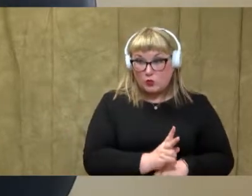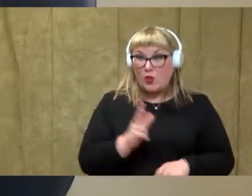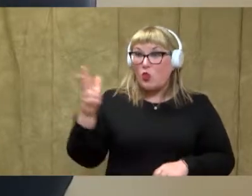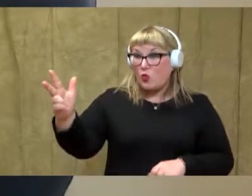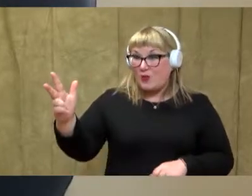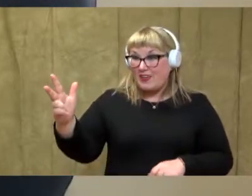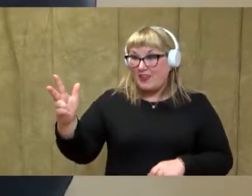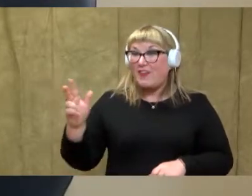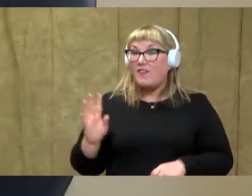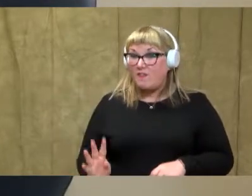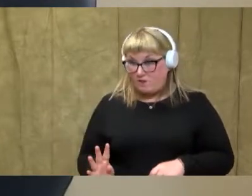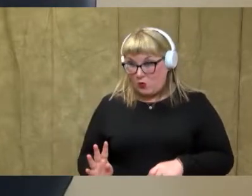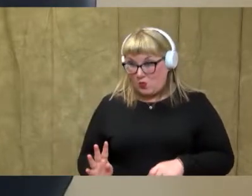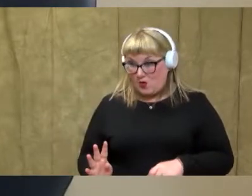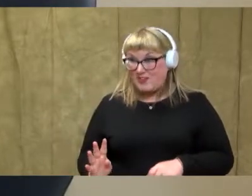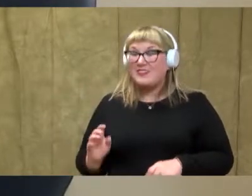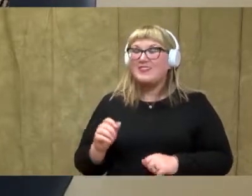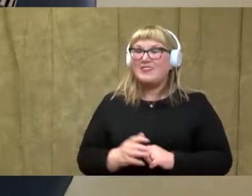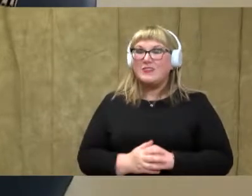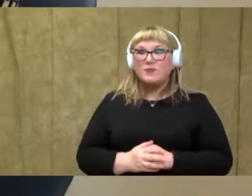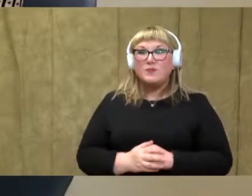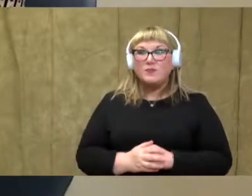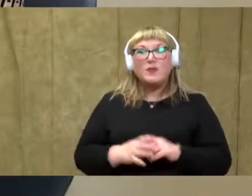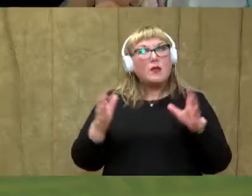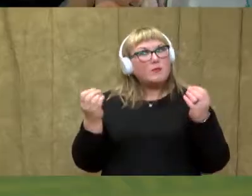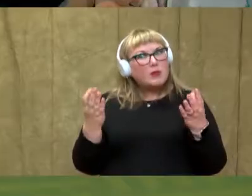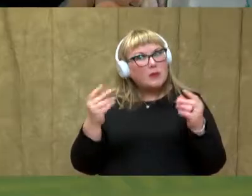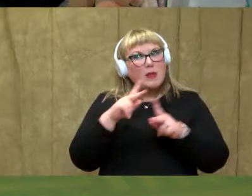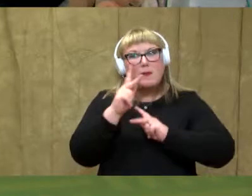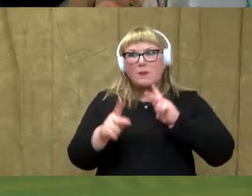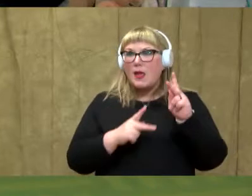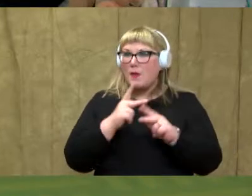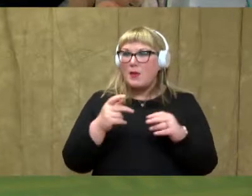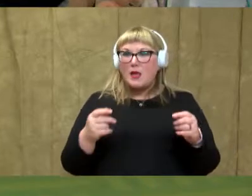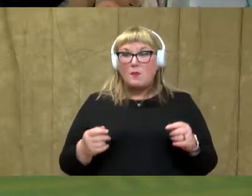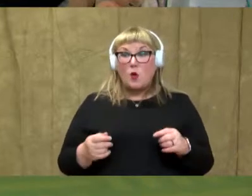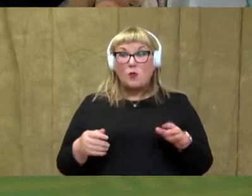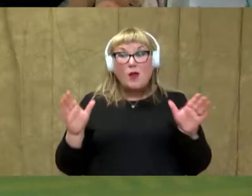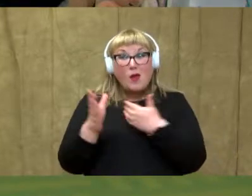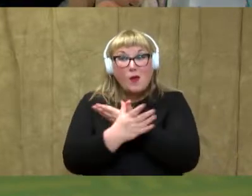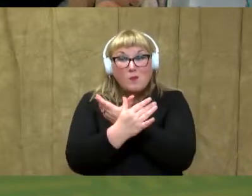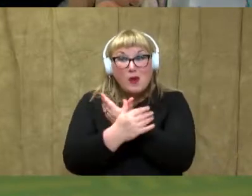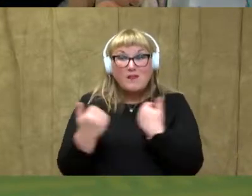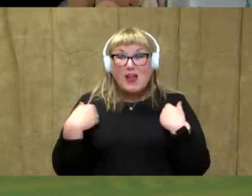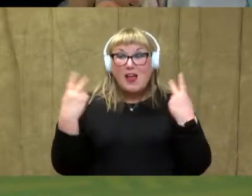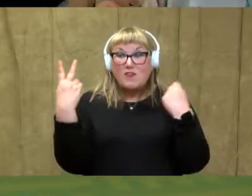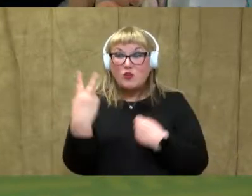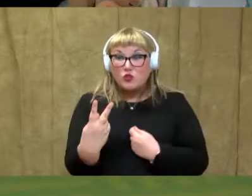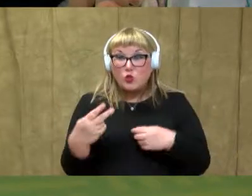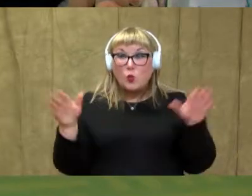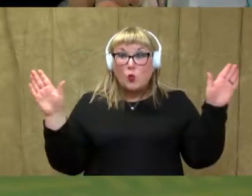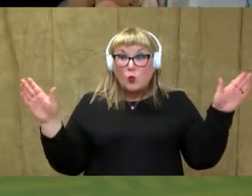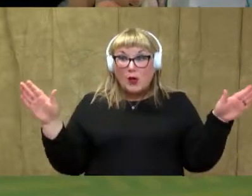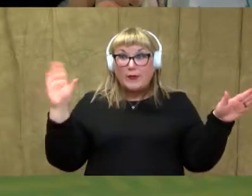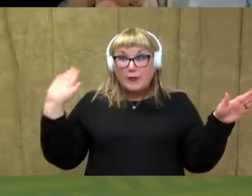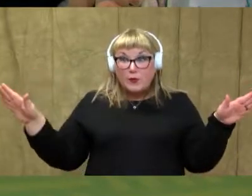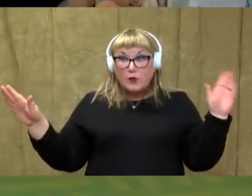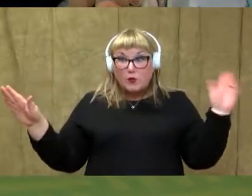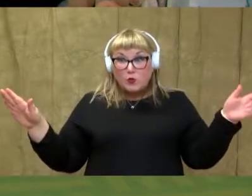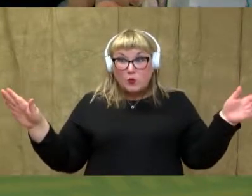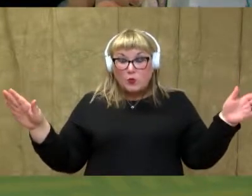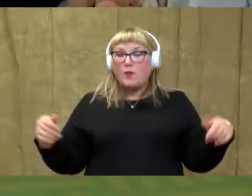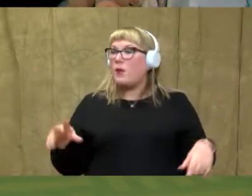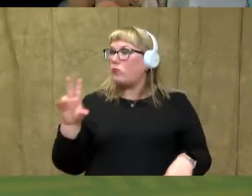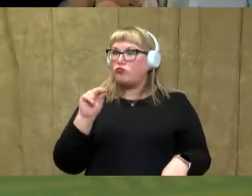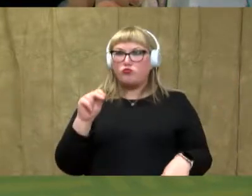2, 3, 4. See, a lot of people think that butterflies only have 2 wings, but actually they have 4.